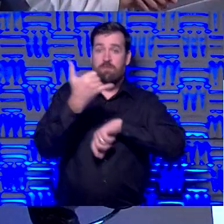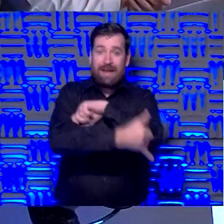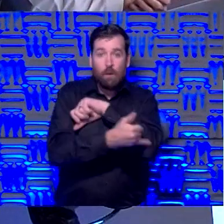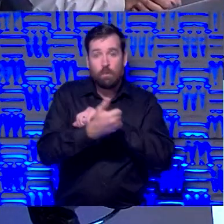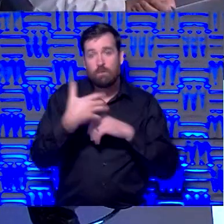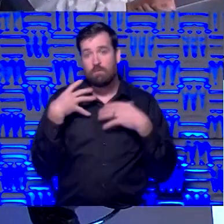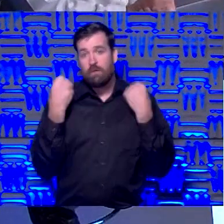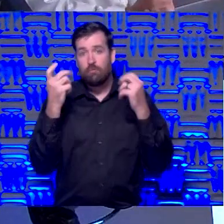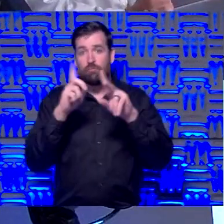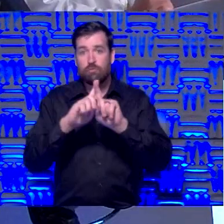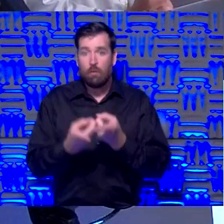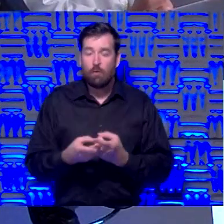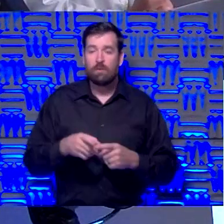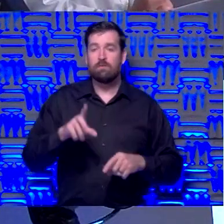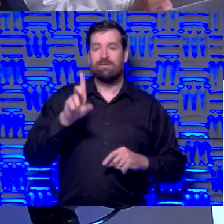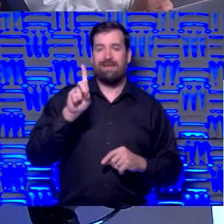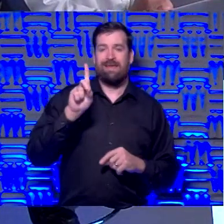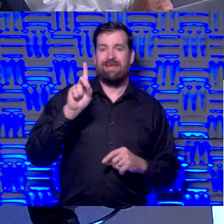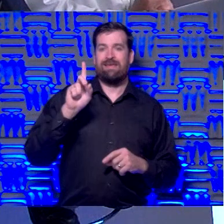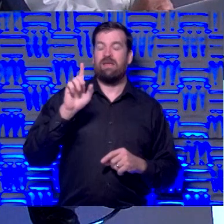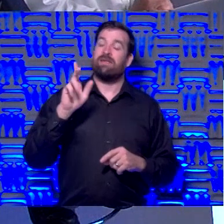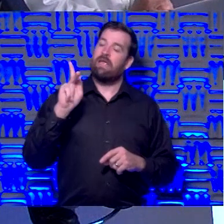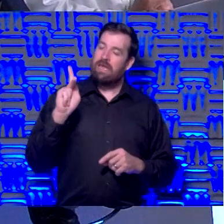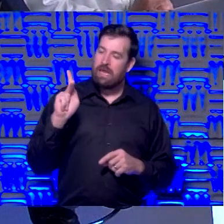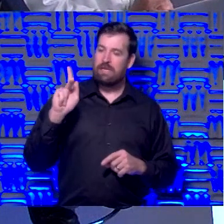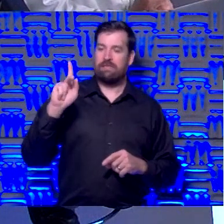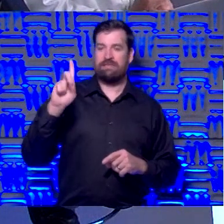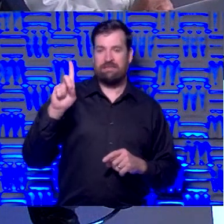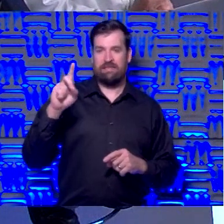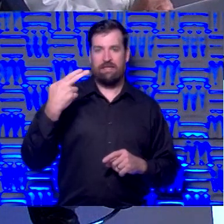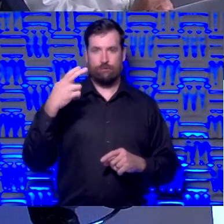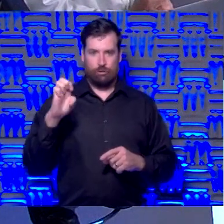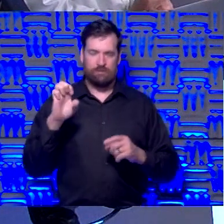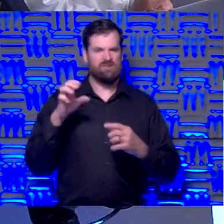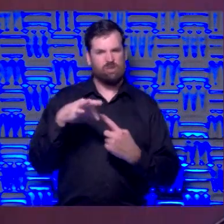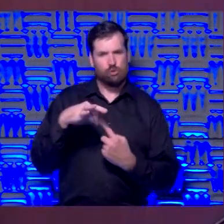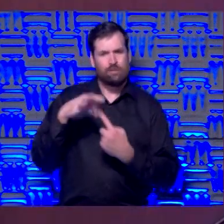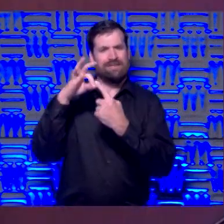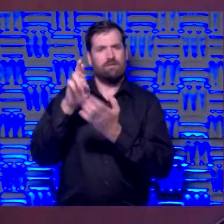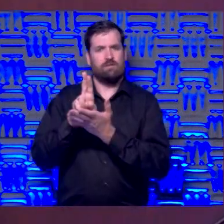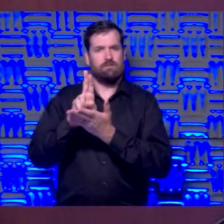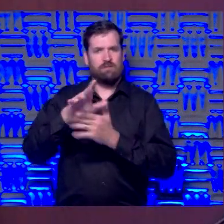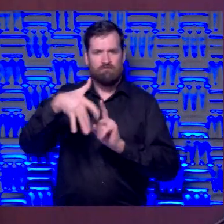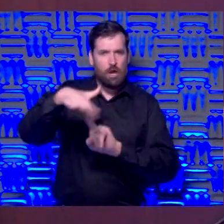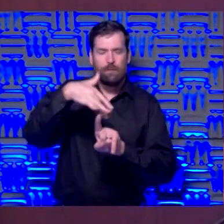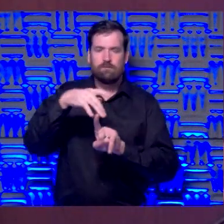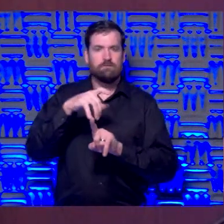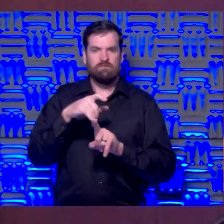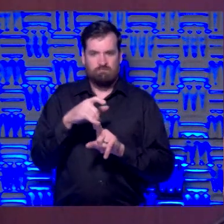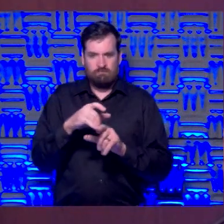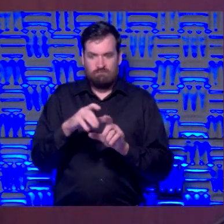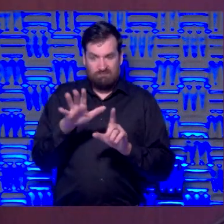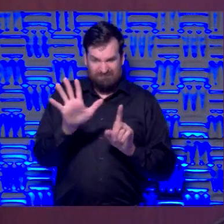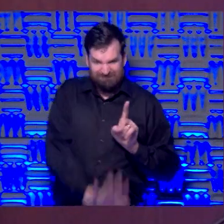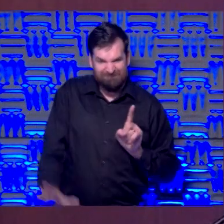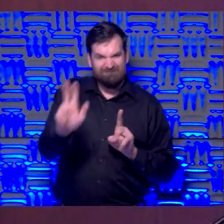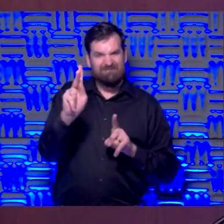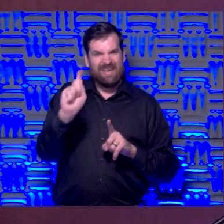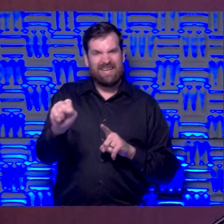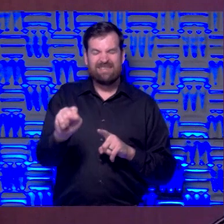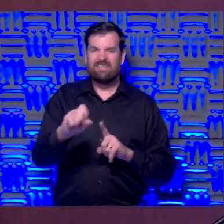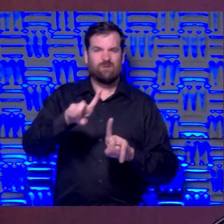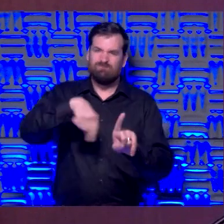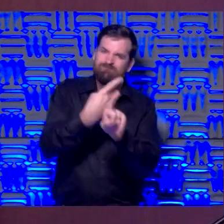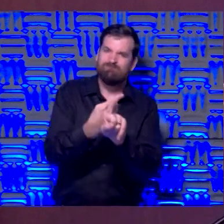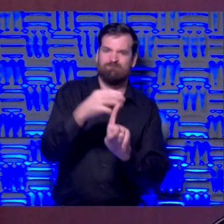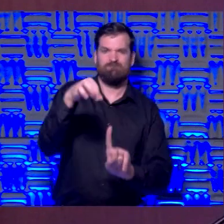department and then with KDHE and thinking about what is truly a unique environment. There really is not another place in the state that is going to experience